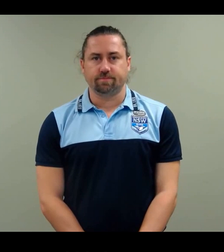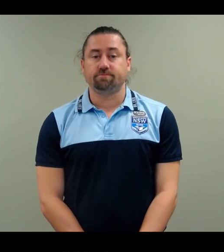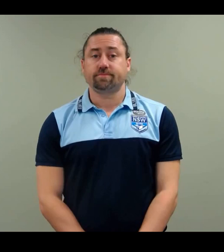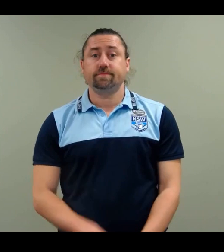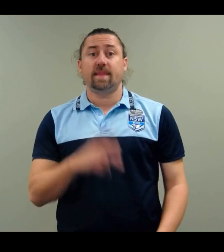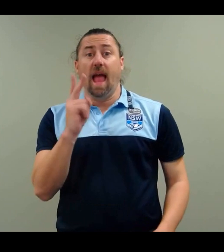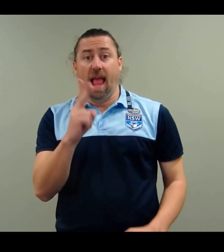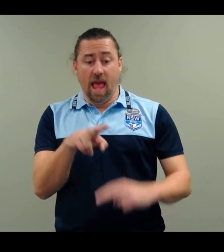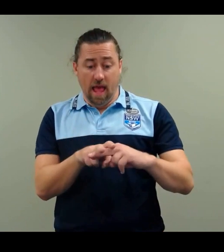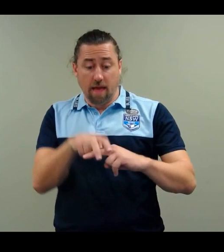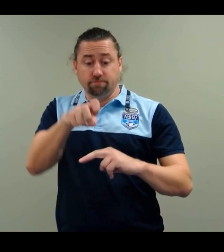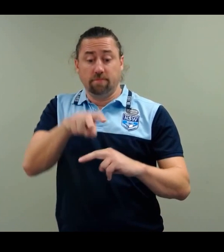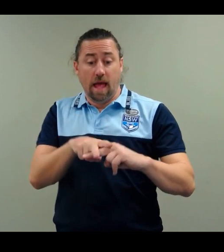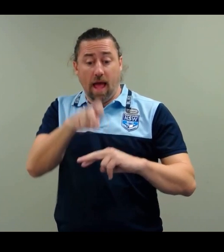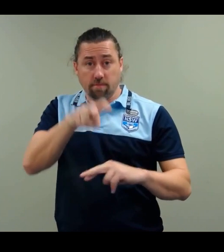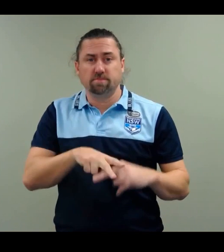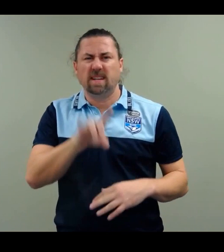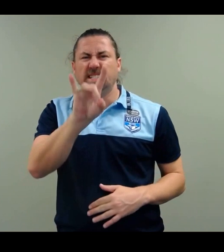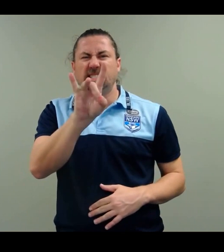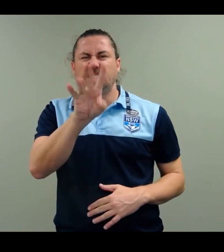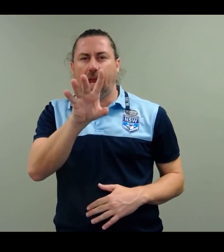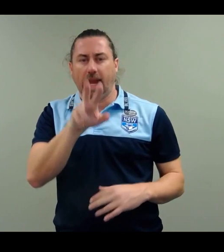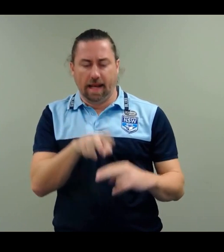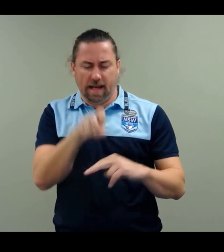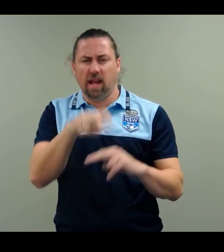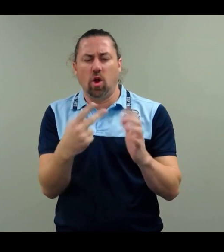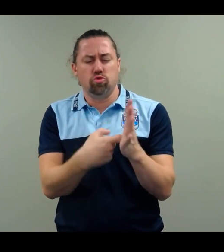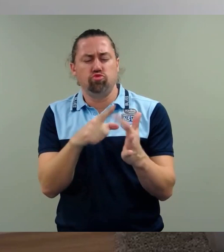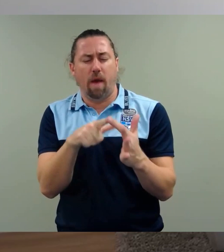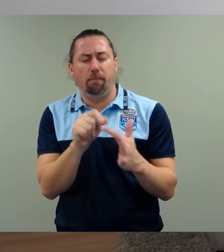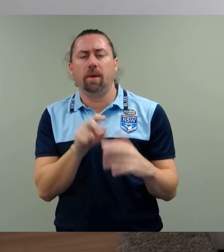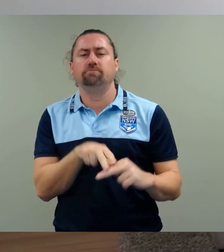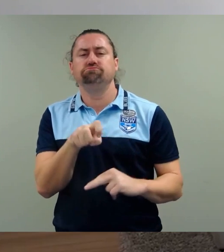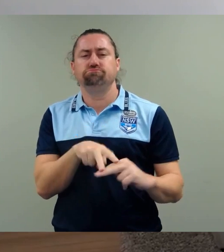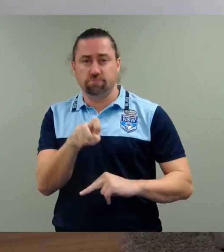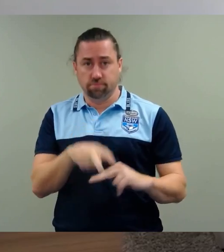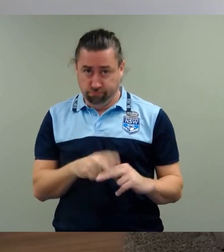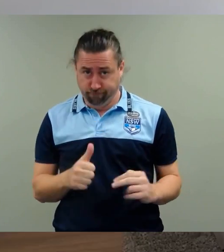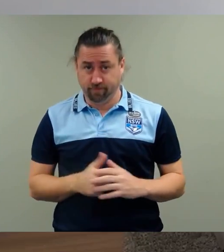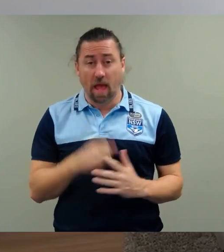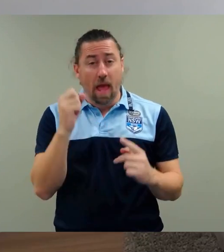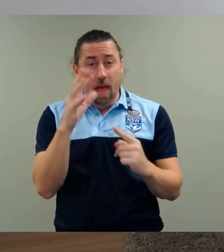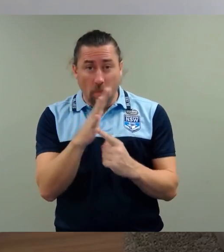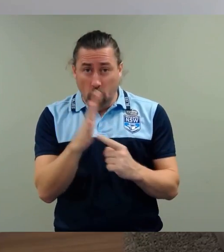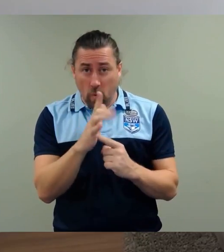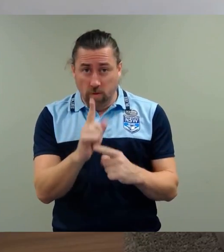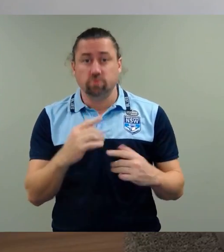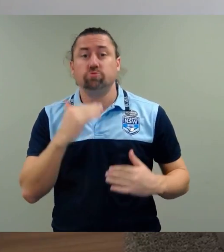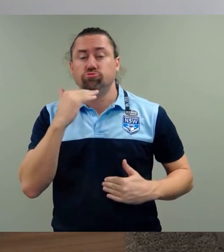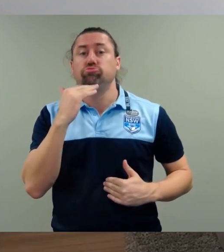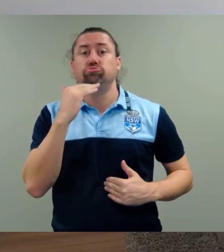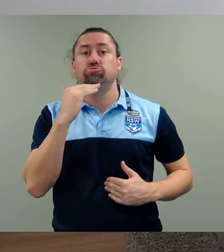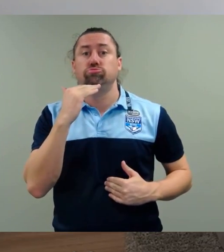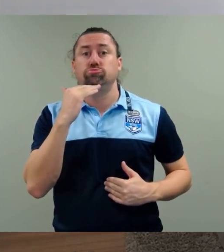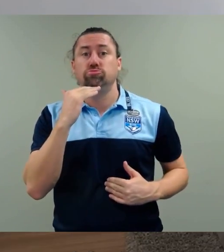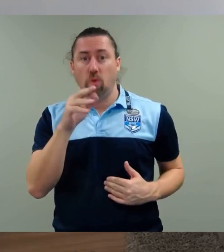We're going to perform the chair squat exercise another 10 times. Let's go. Remember, you want to try and